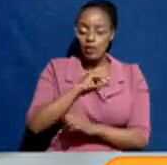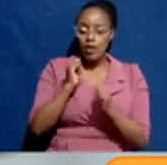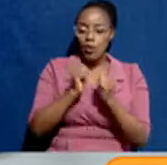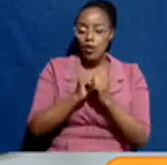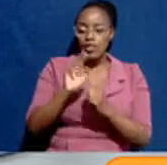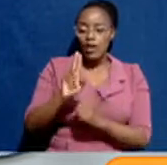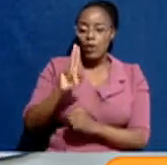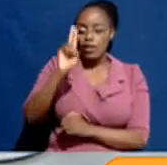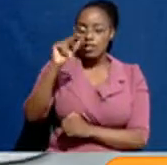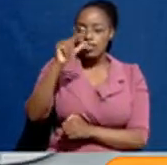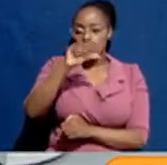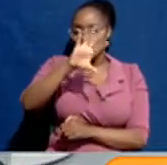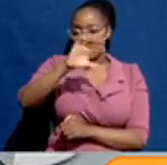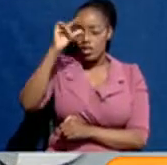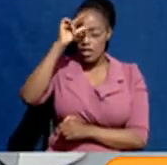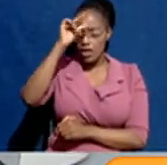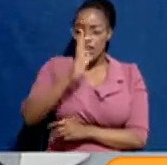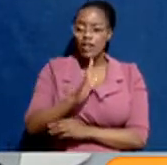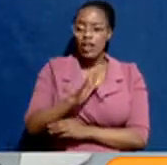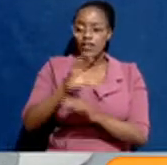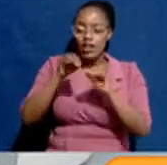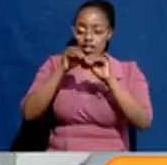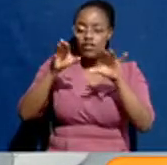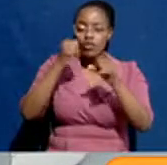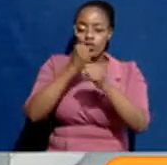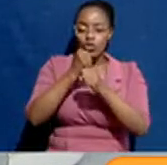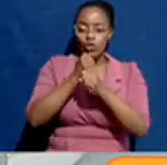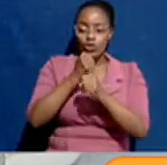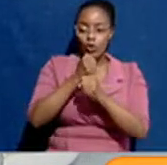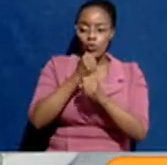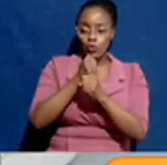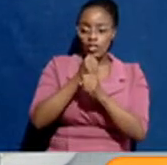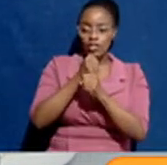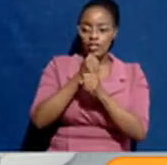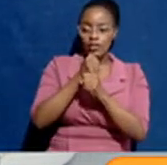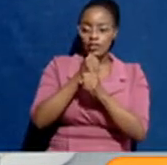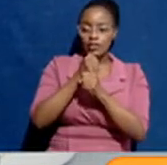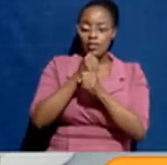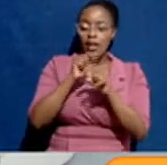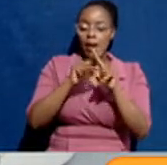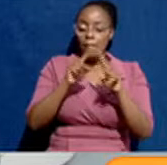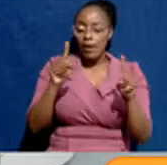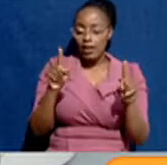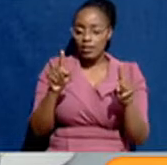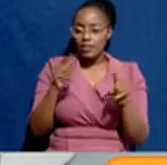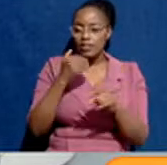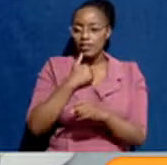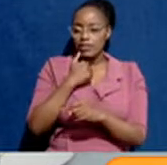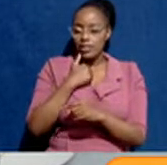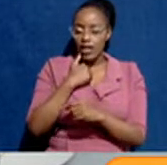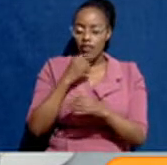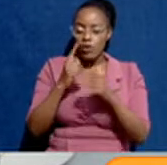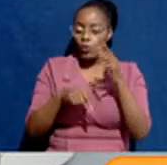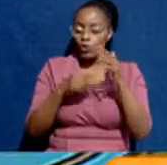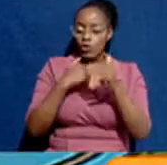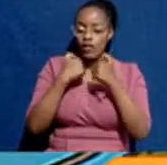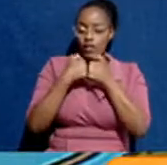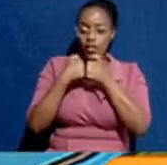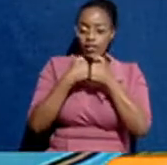Governor, that devolution has worked. But that does not mean we have not been having